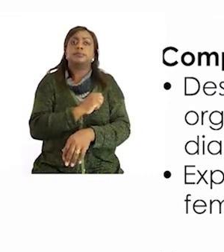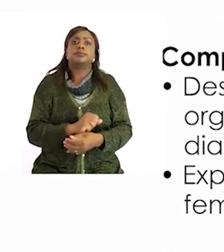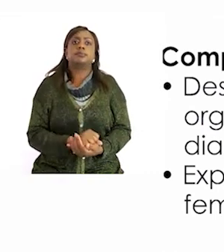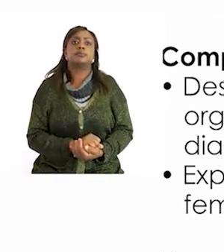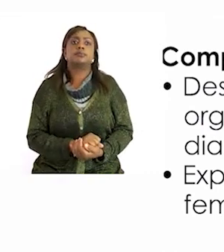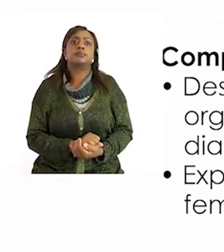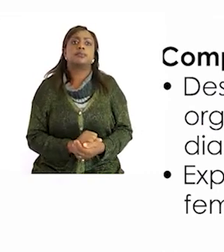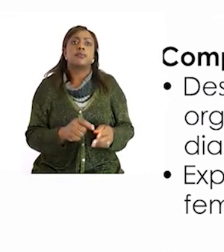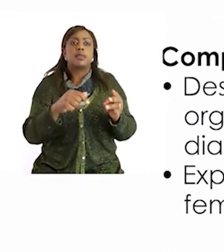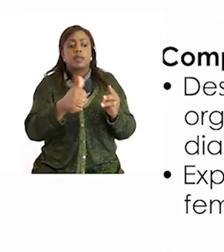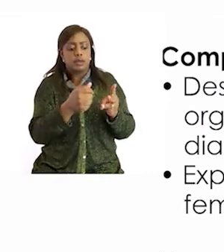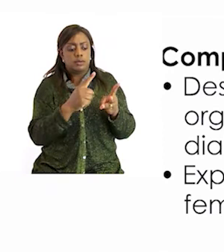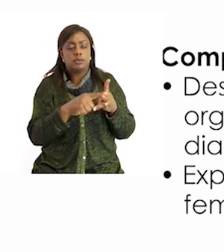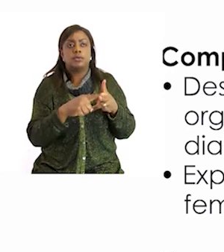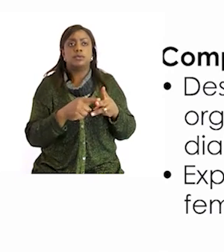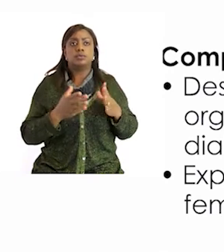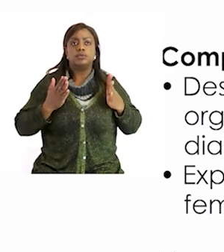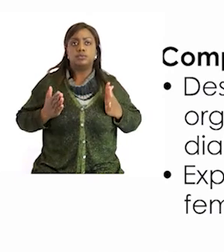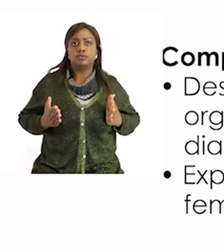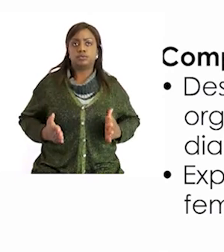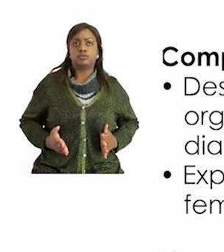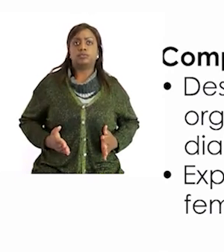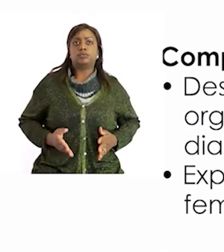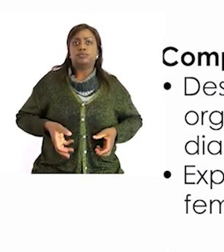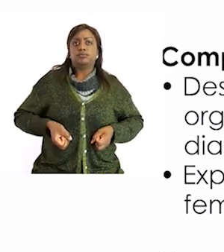The next word is the human reproductive system.